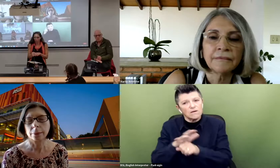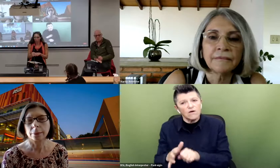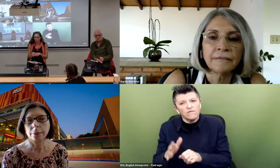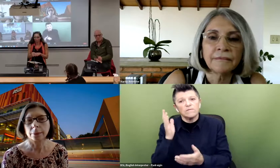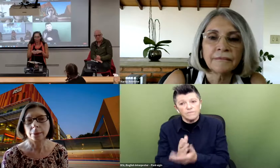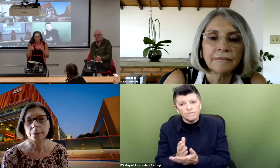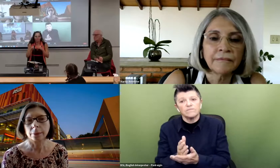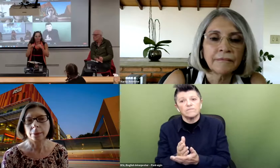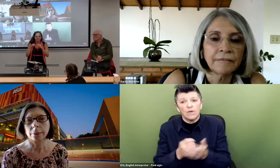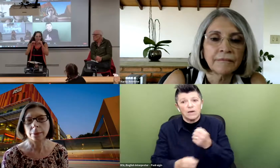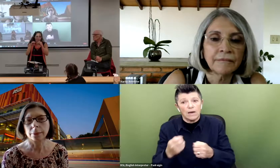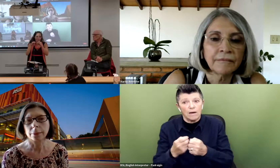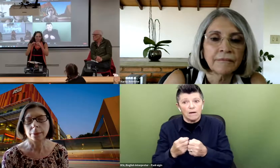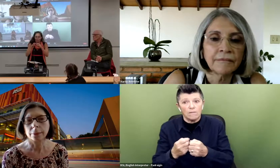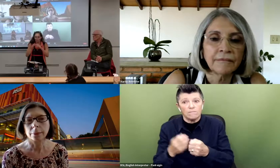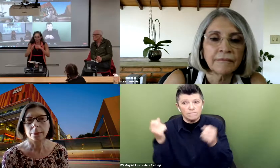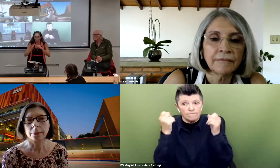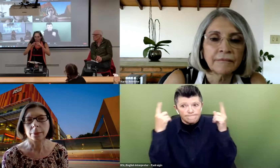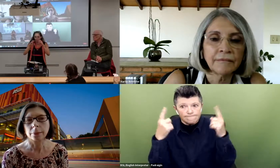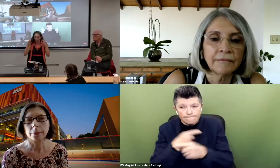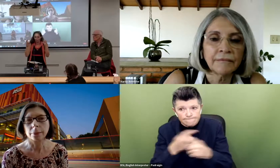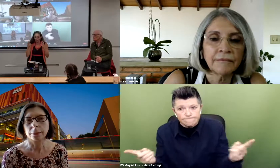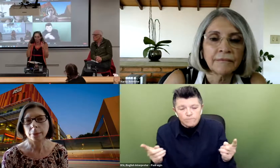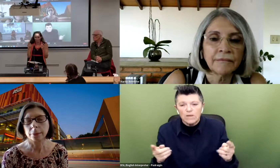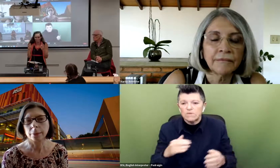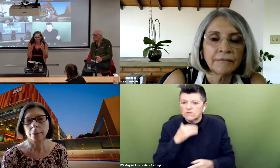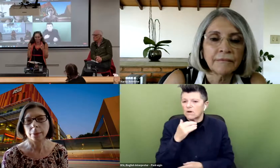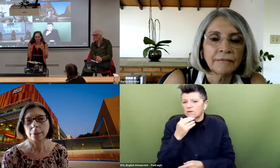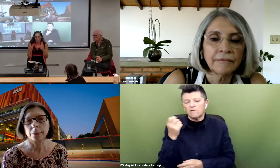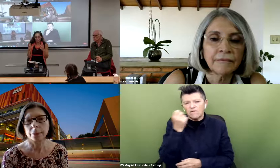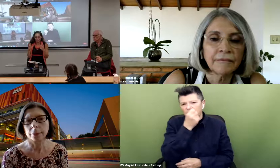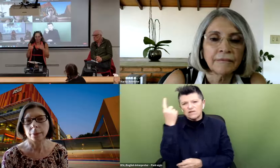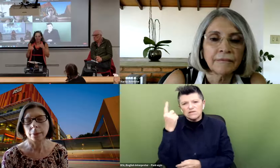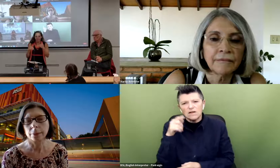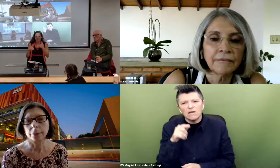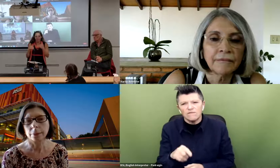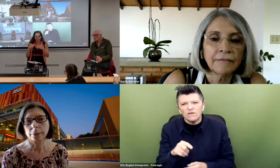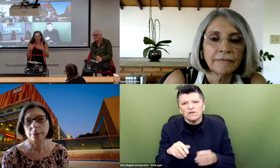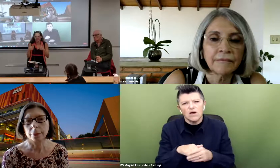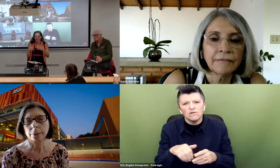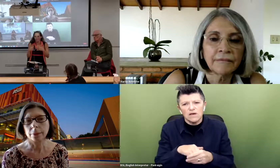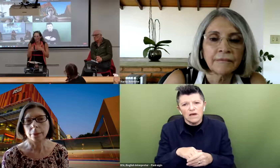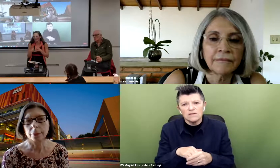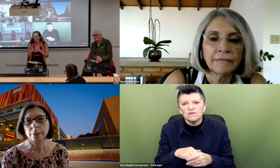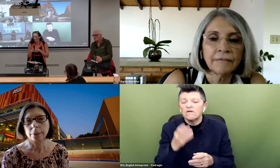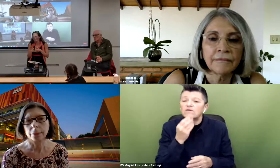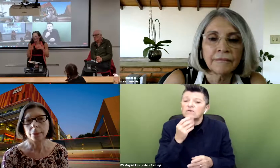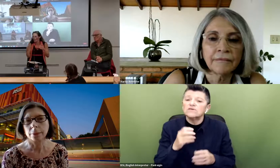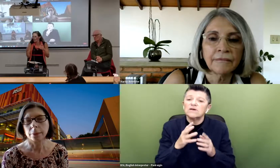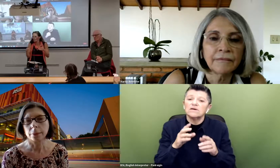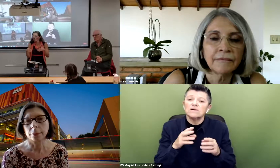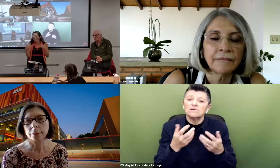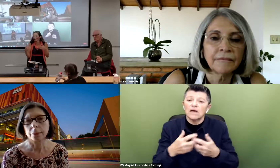on the agenda, but there's not enough understanding of this kind of context of using technologies in the way that they